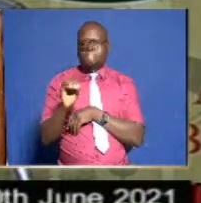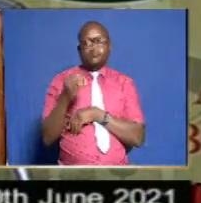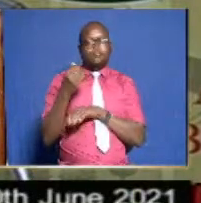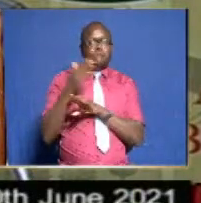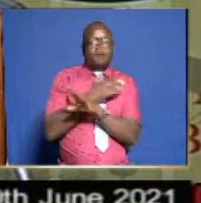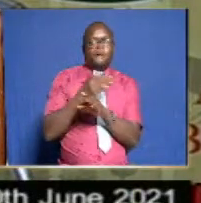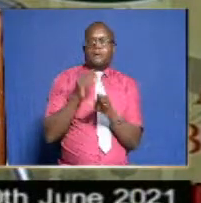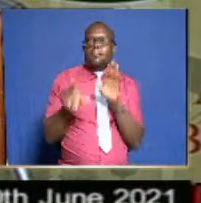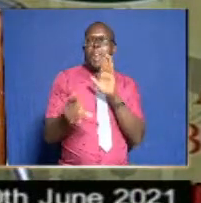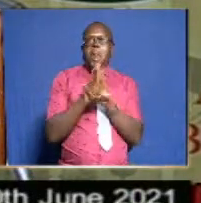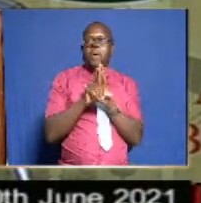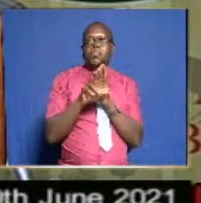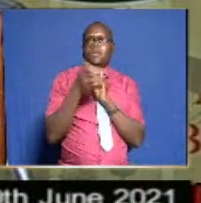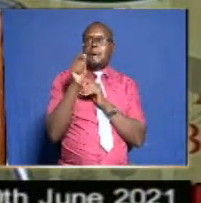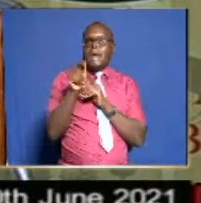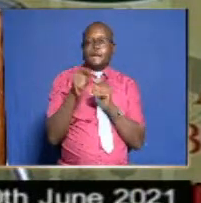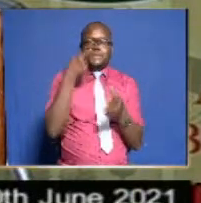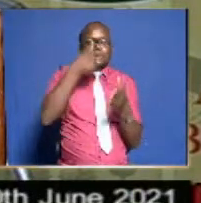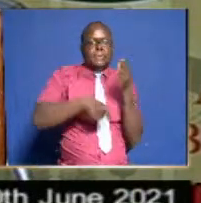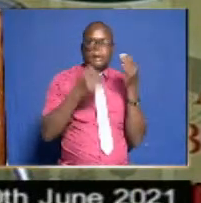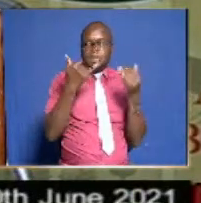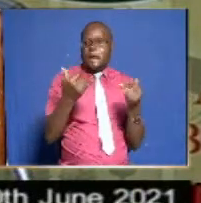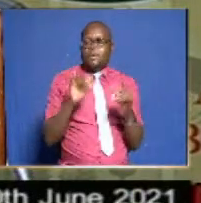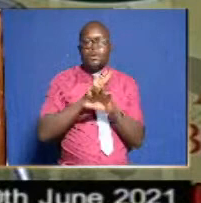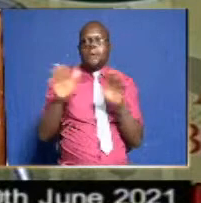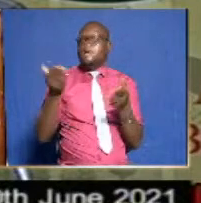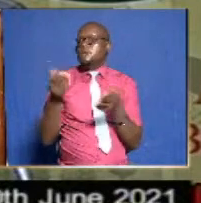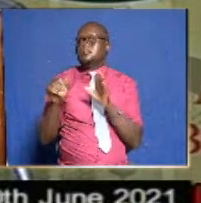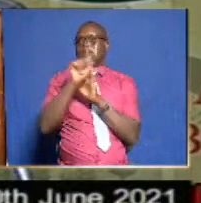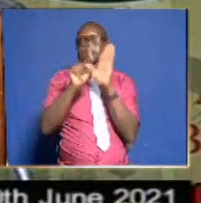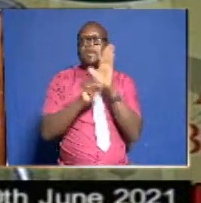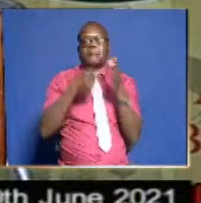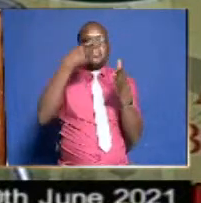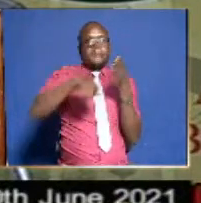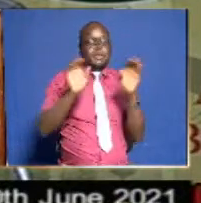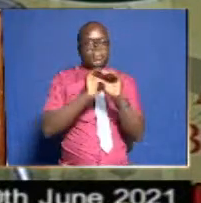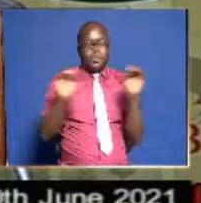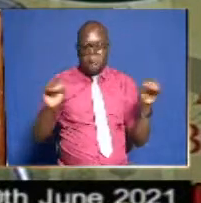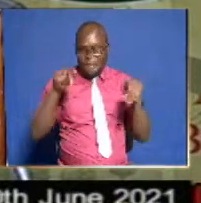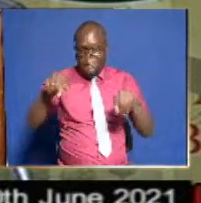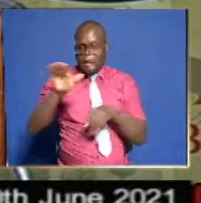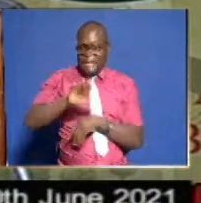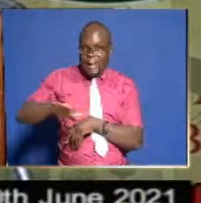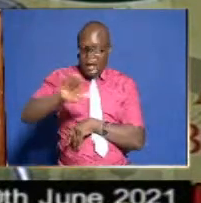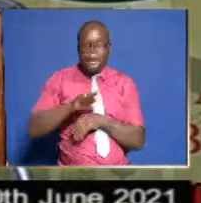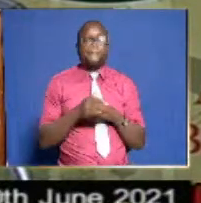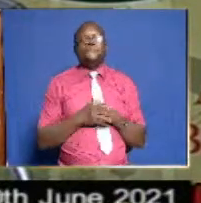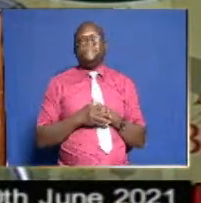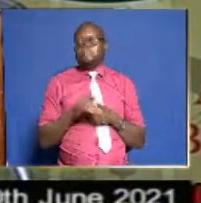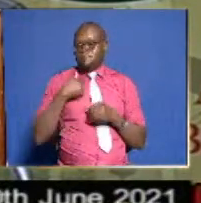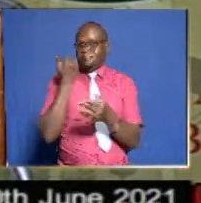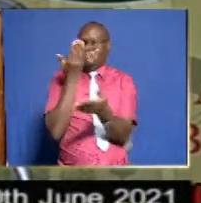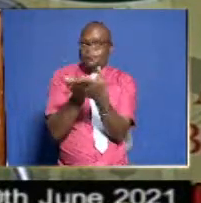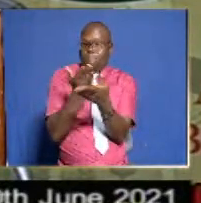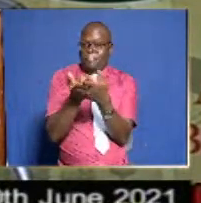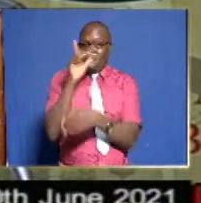Act, and are therefore currently not subject to taxation. In this regard, I